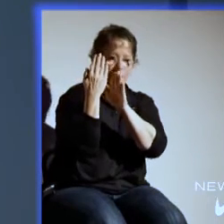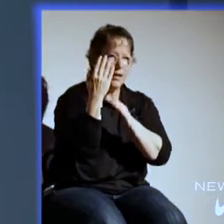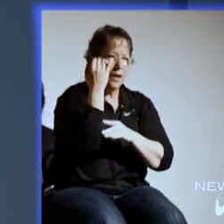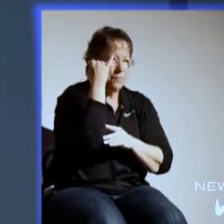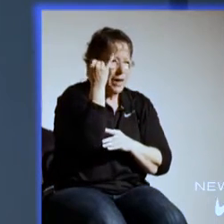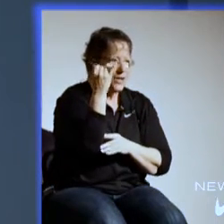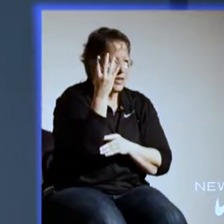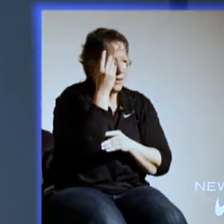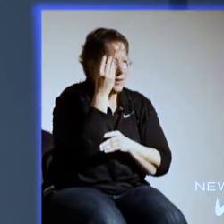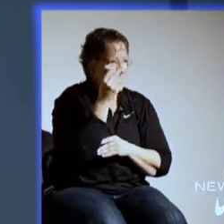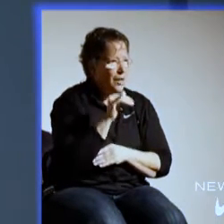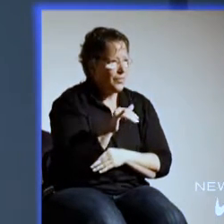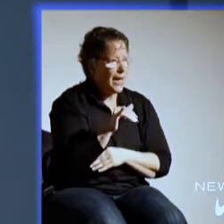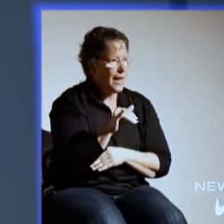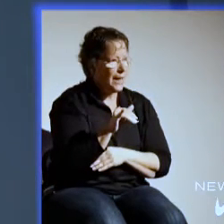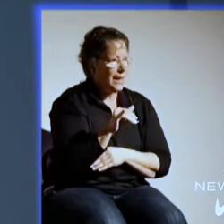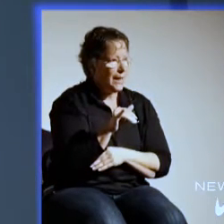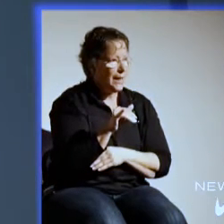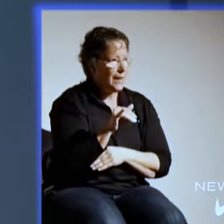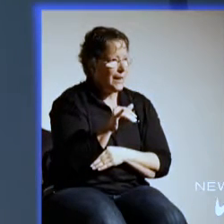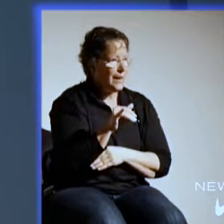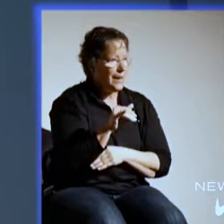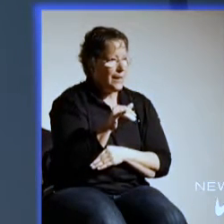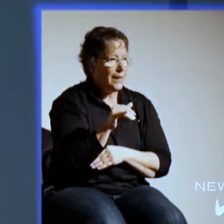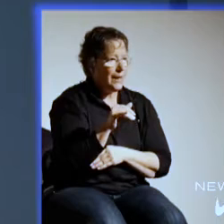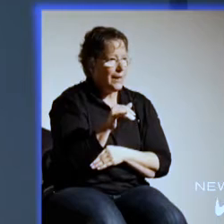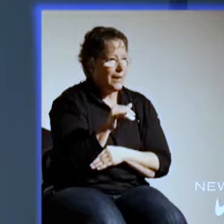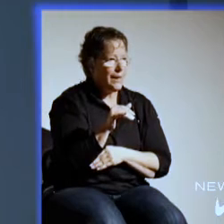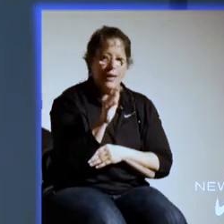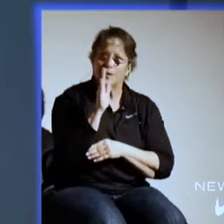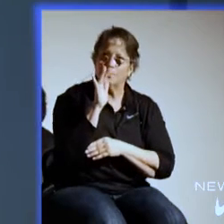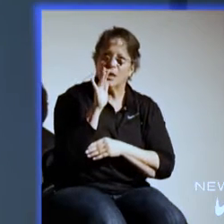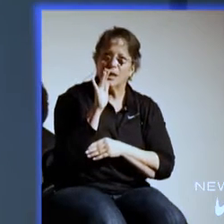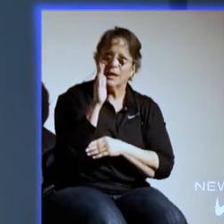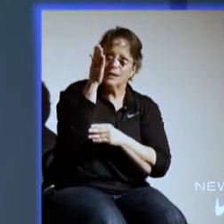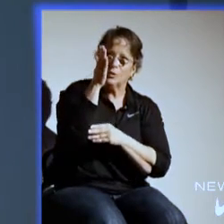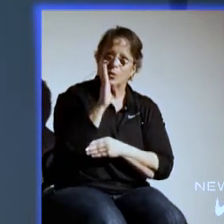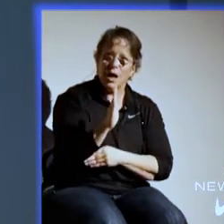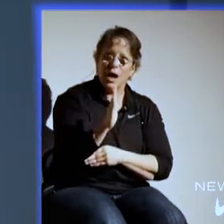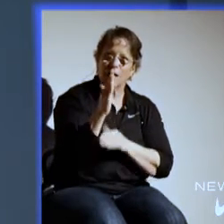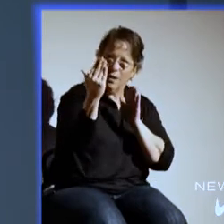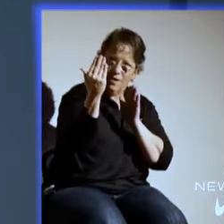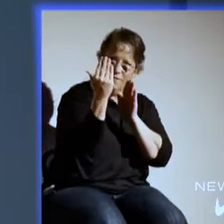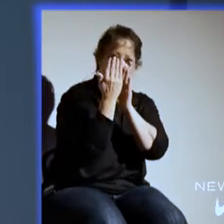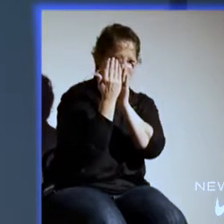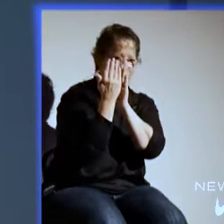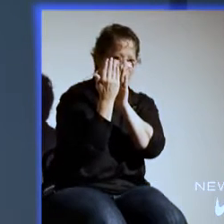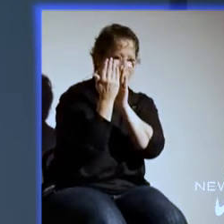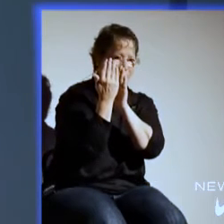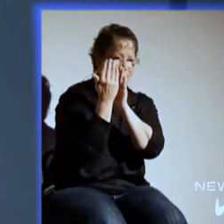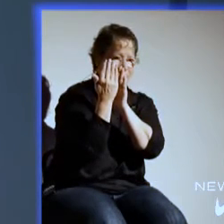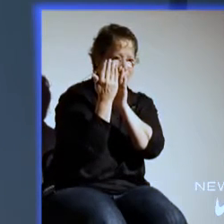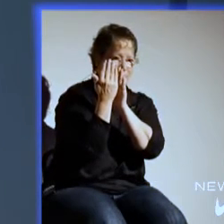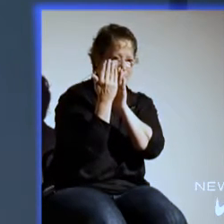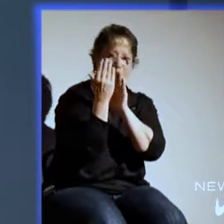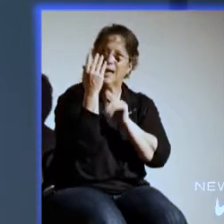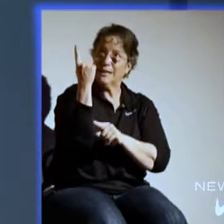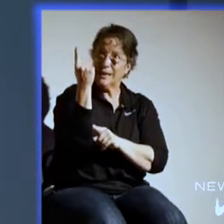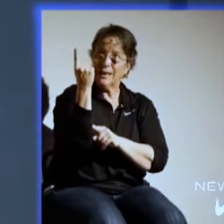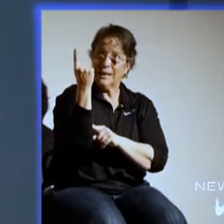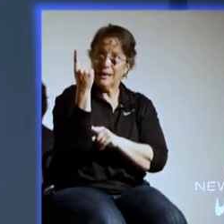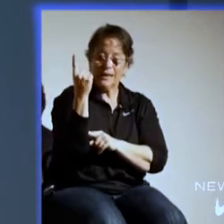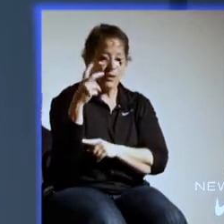Imagine that. Just getting to speak with the living God face to face. As He walked through the